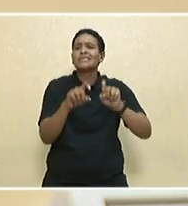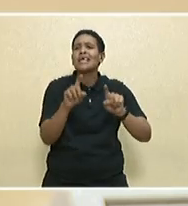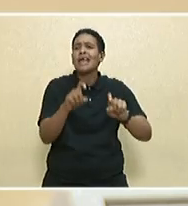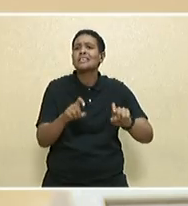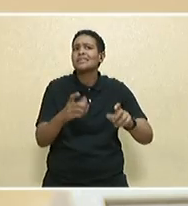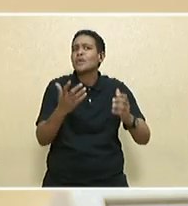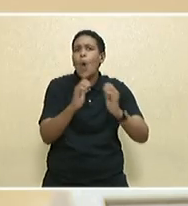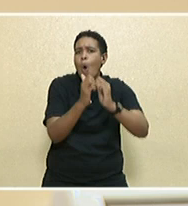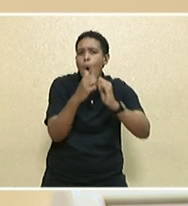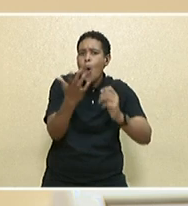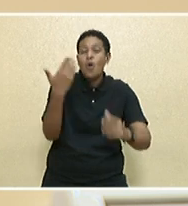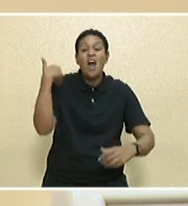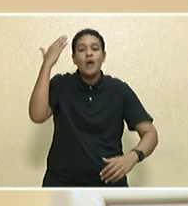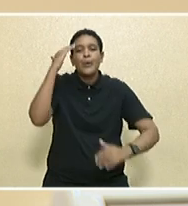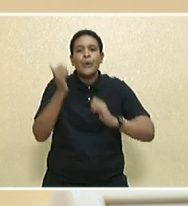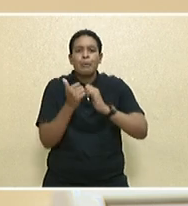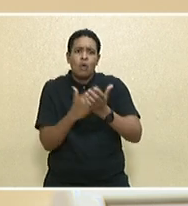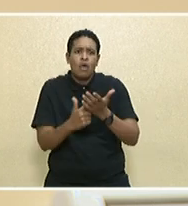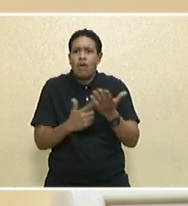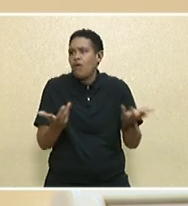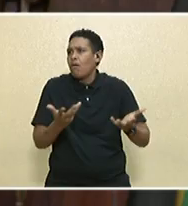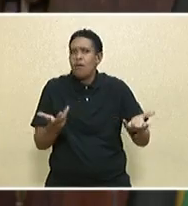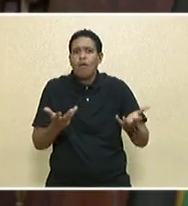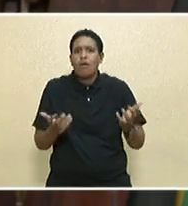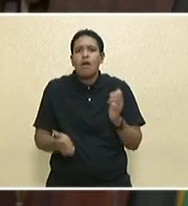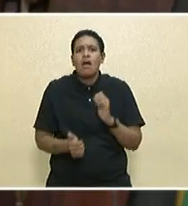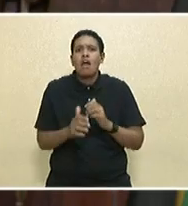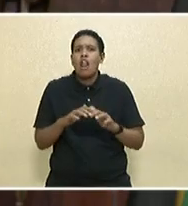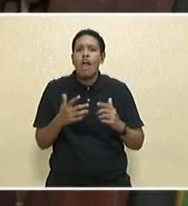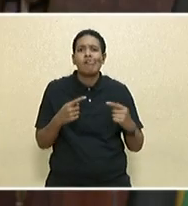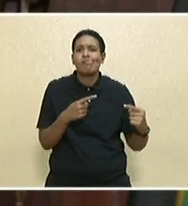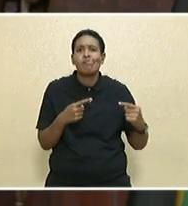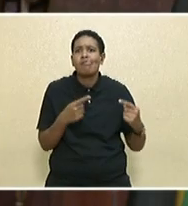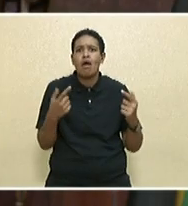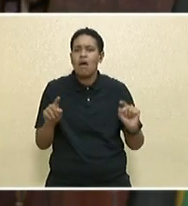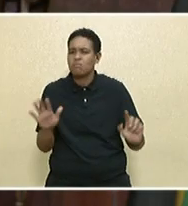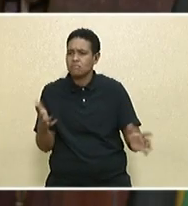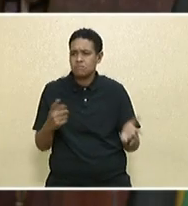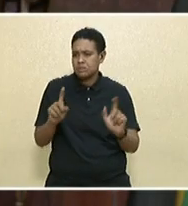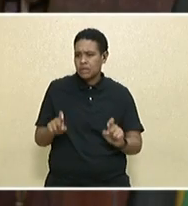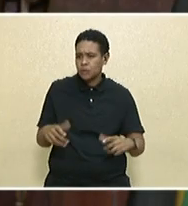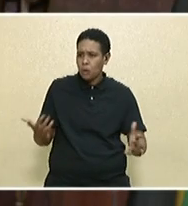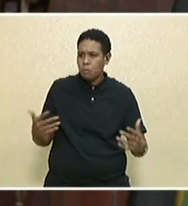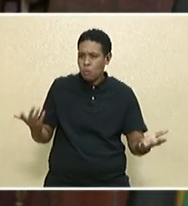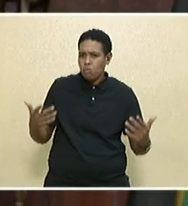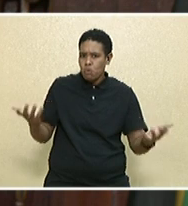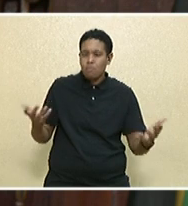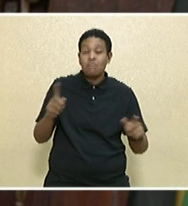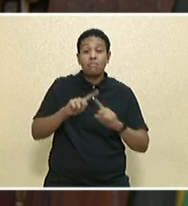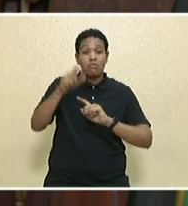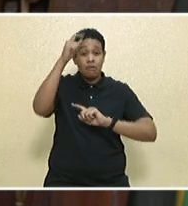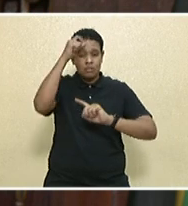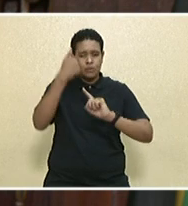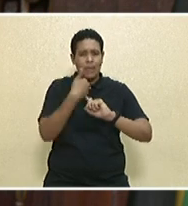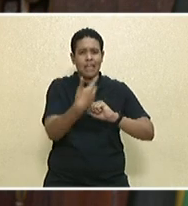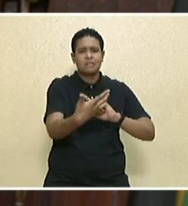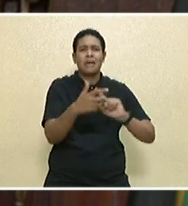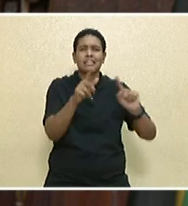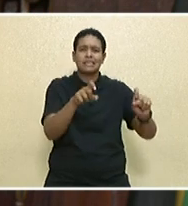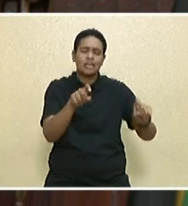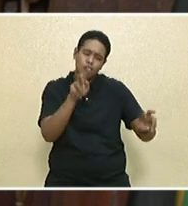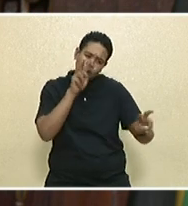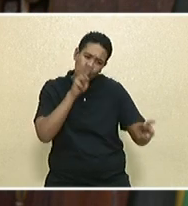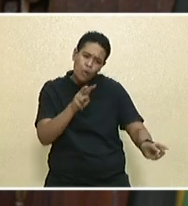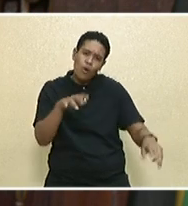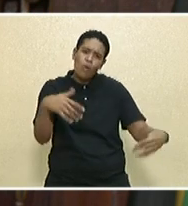of discussion and some amount of contention. But we have expanded the testing methodology to look